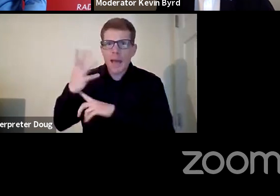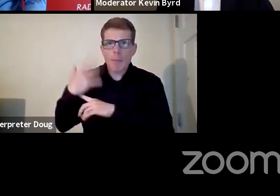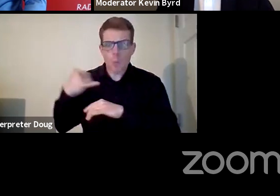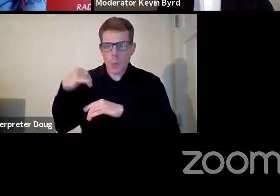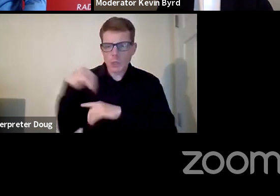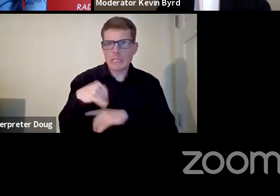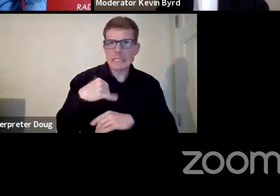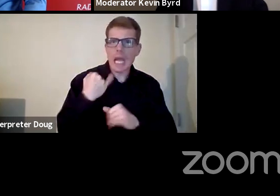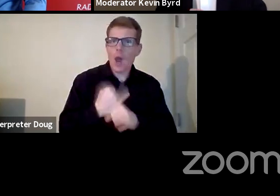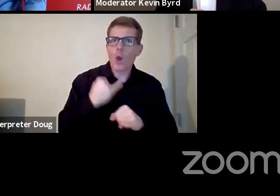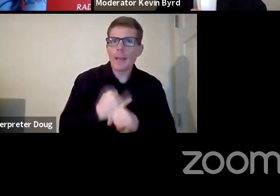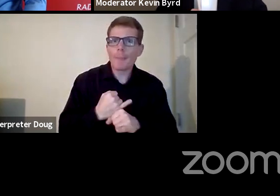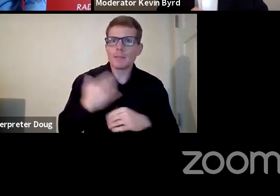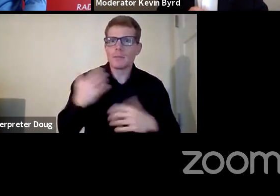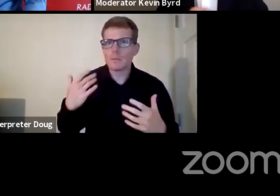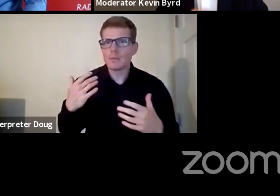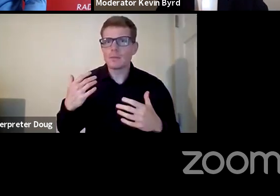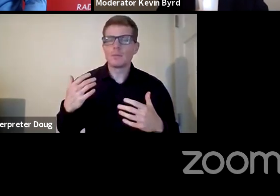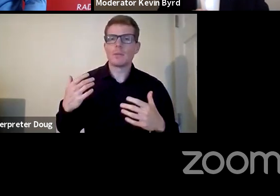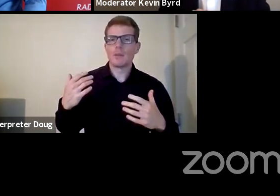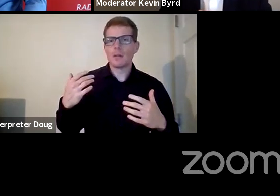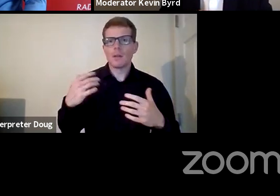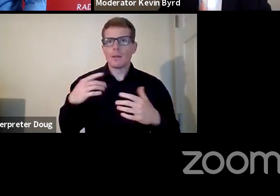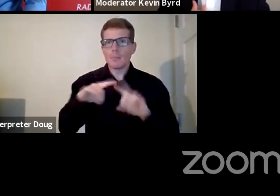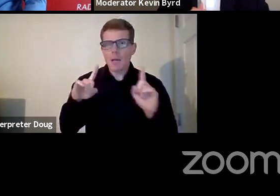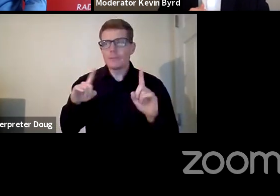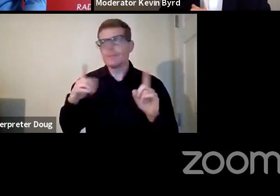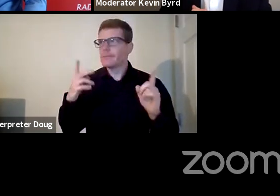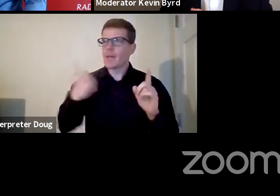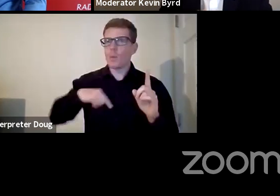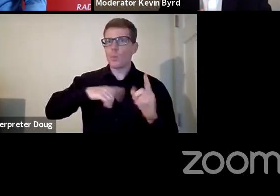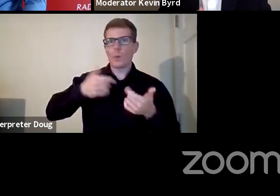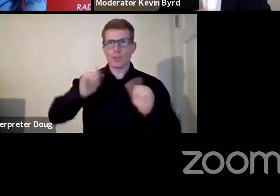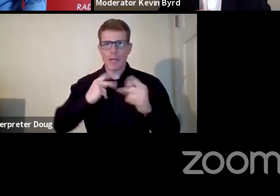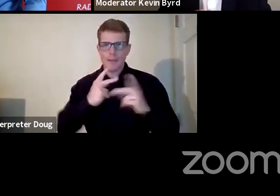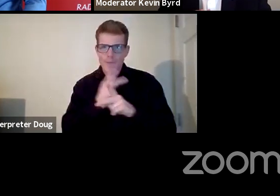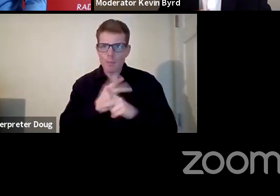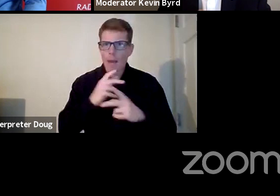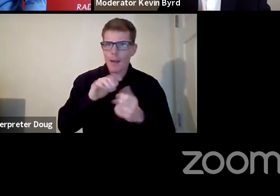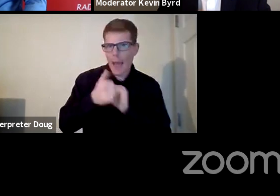time, but modifying workspaces,